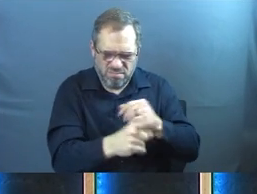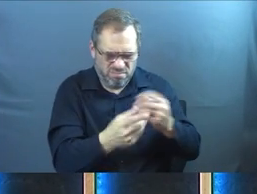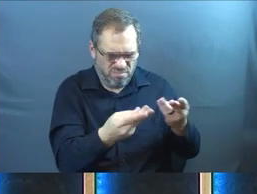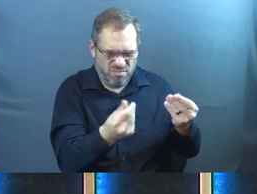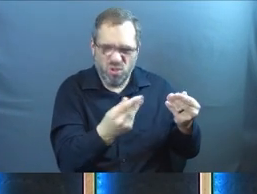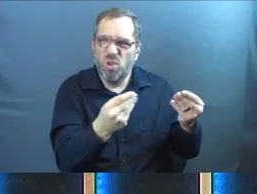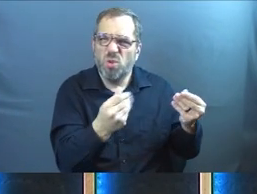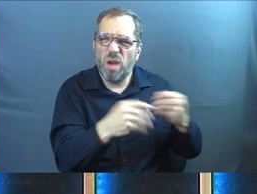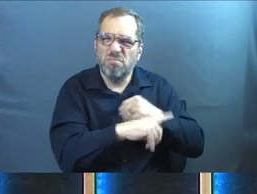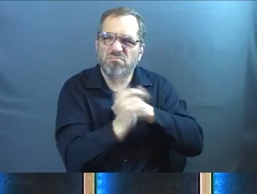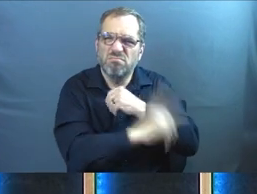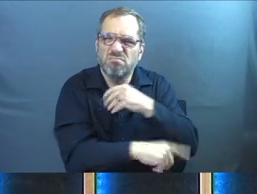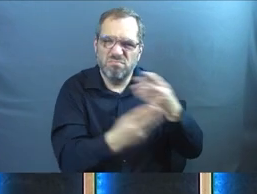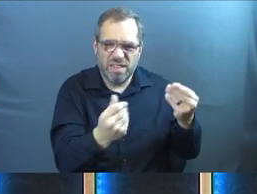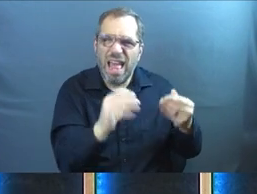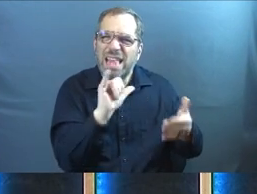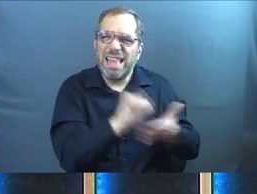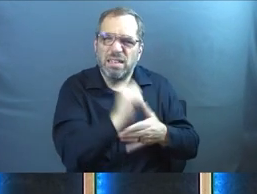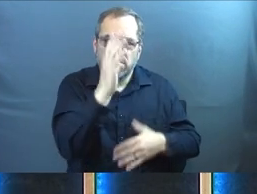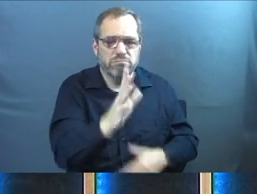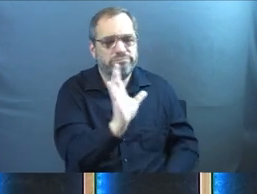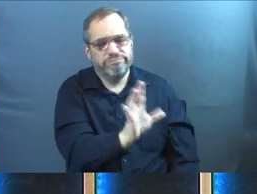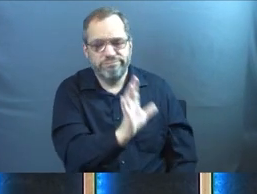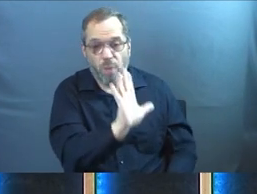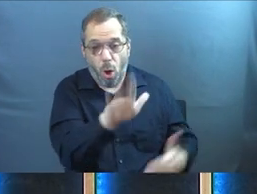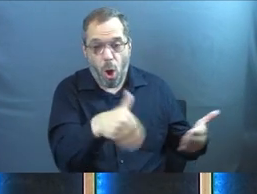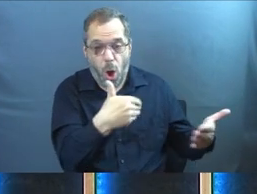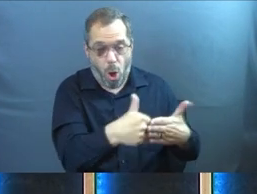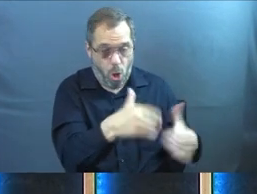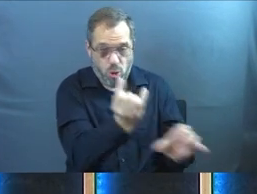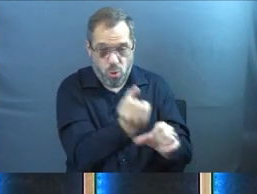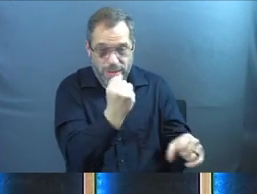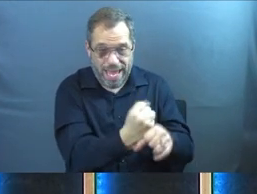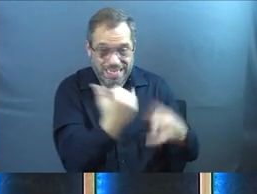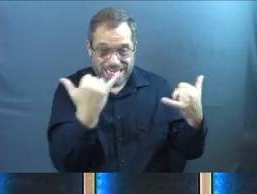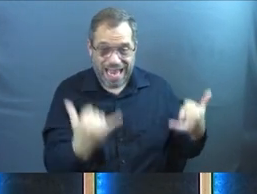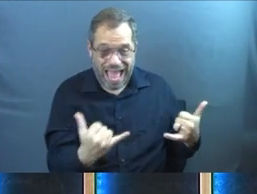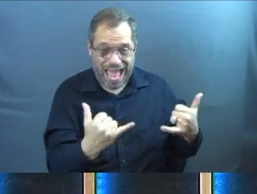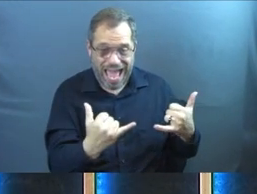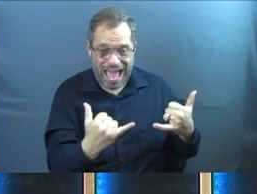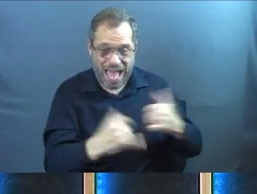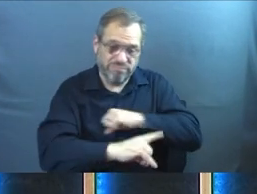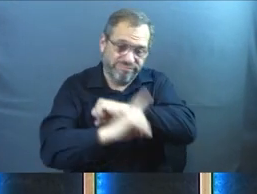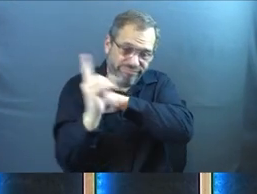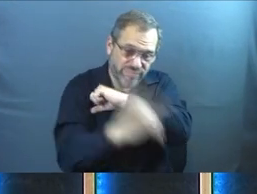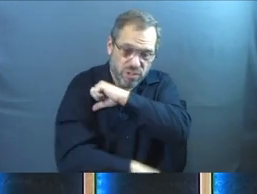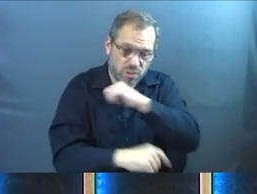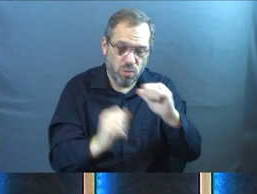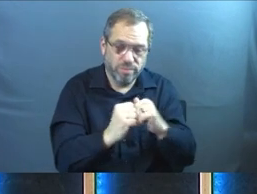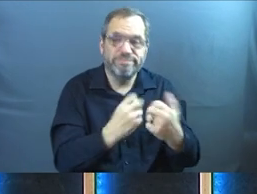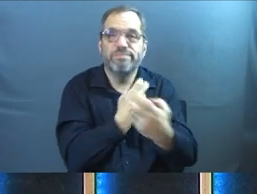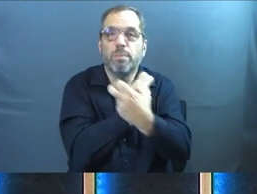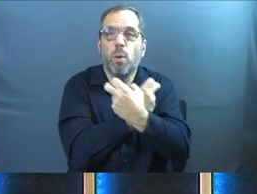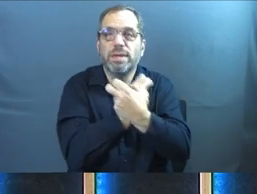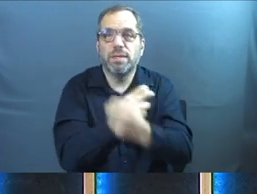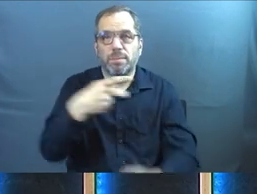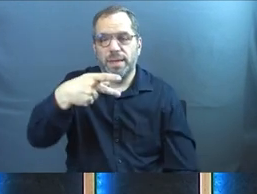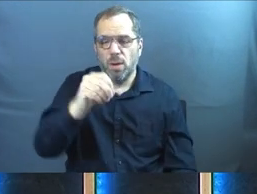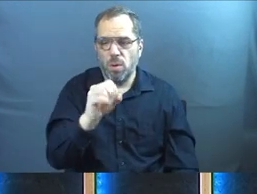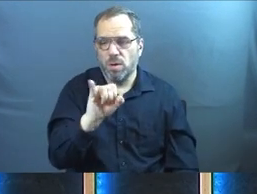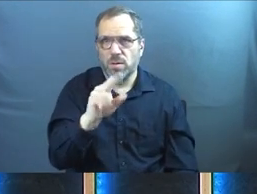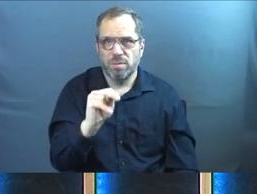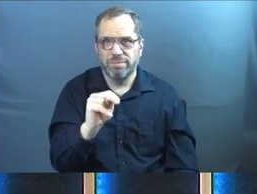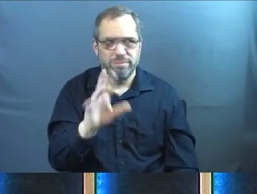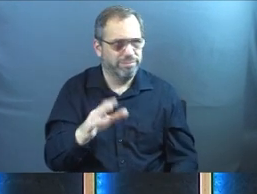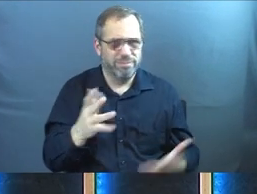is the ground, that's the moment where God is saying all creation is now cursed and poisoned. So this is